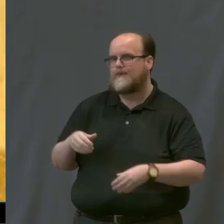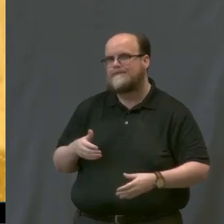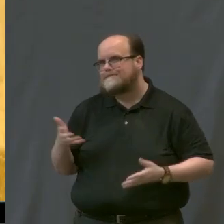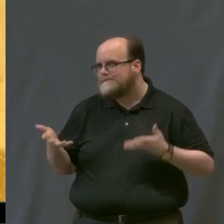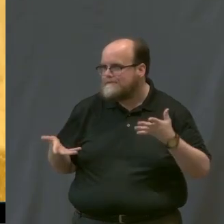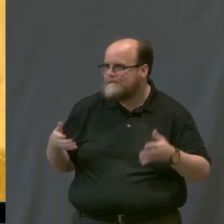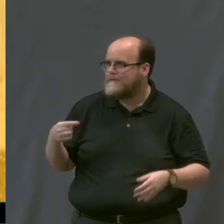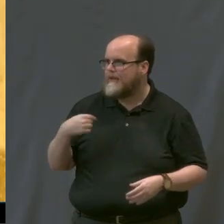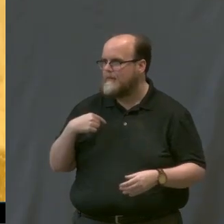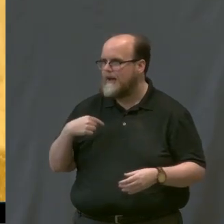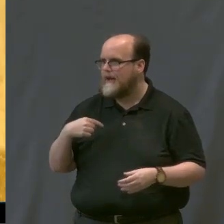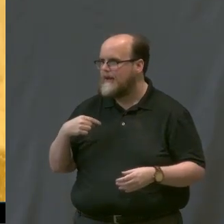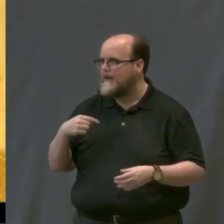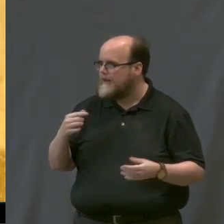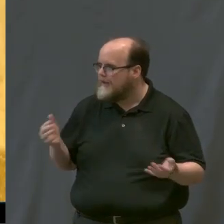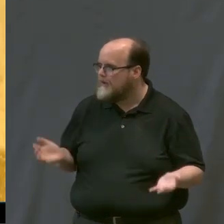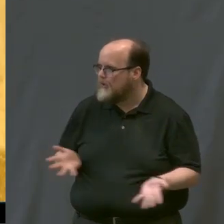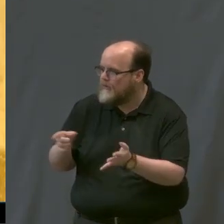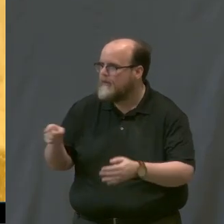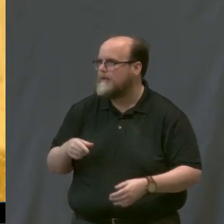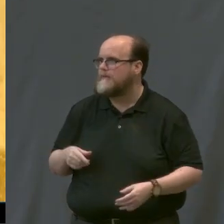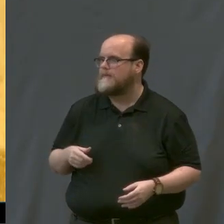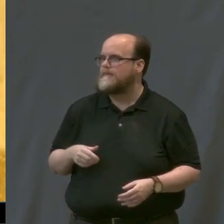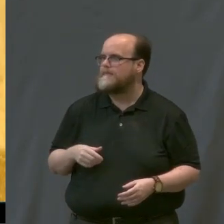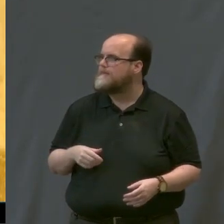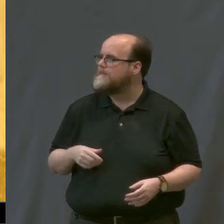am I bidding them Godspeed?